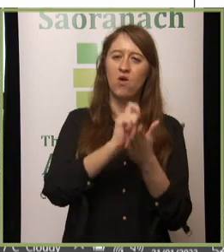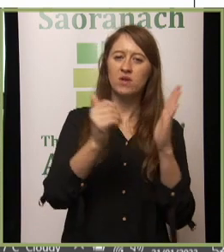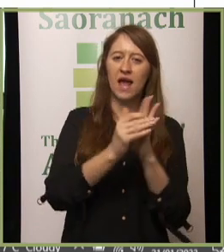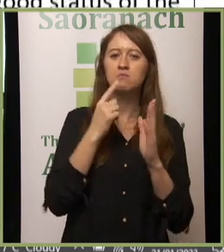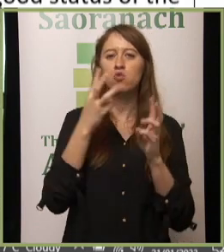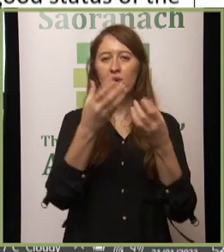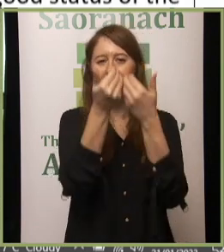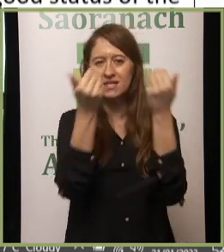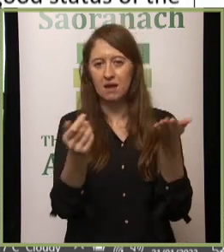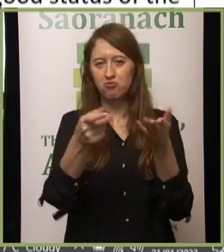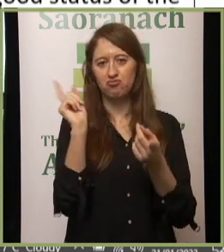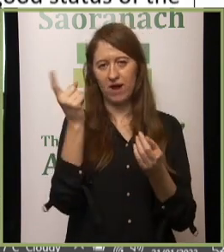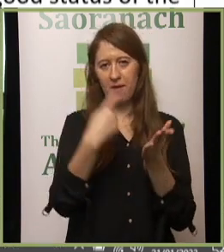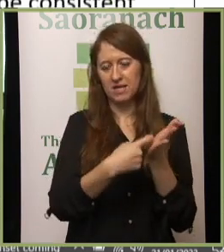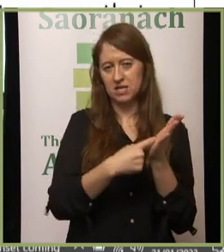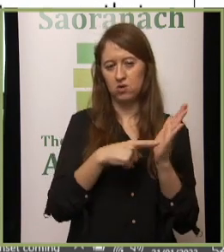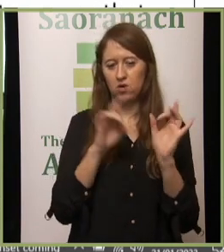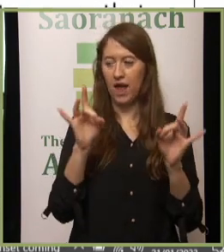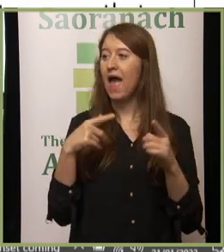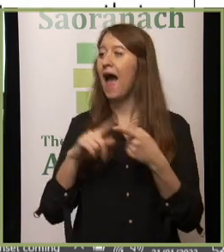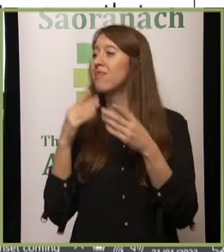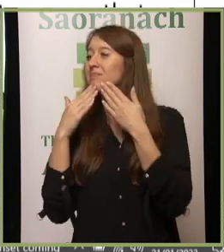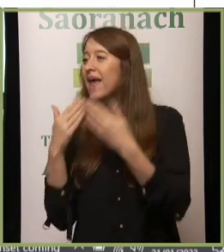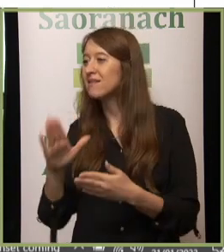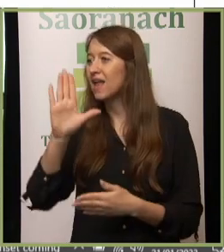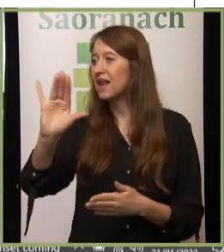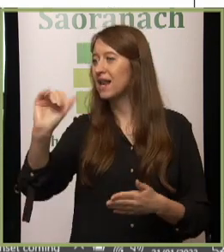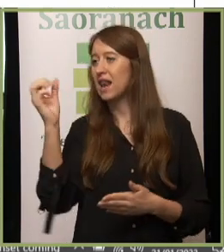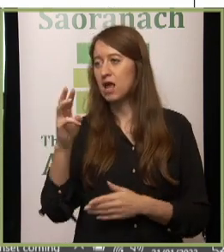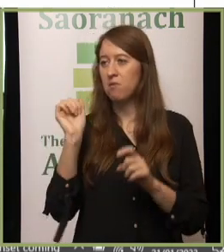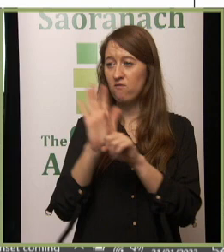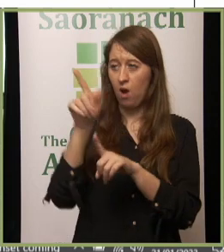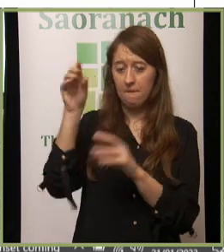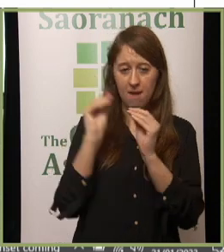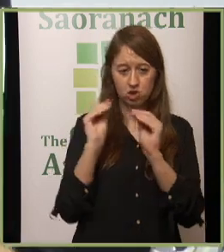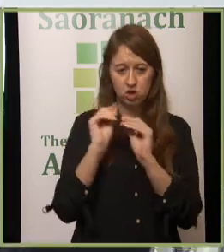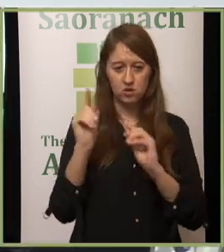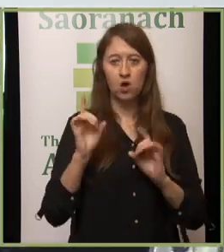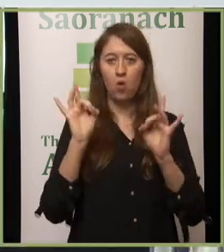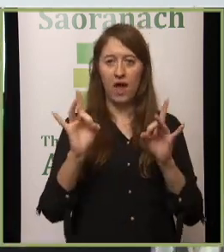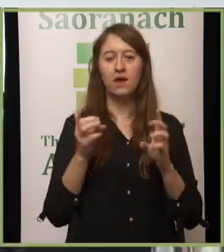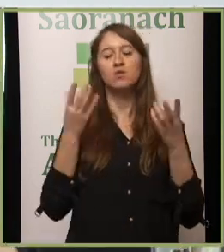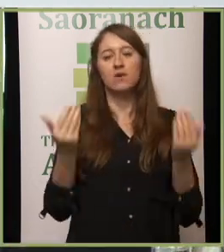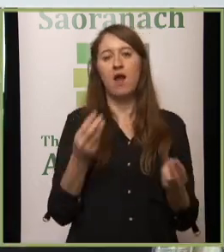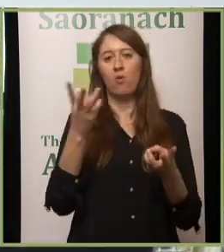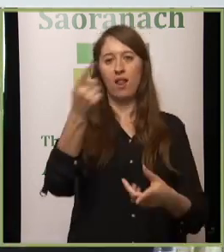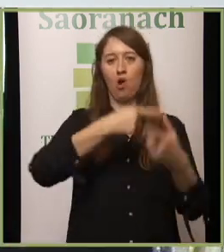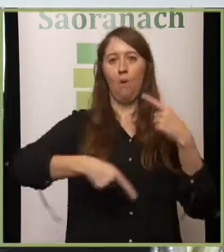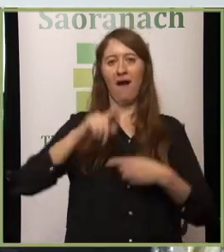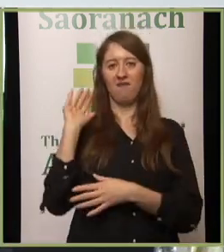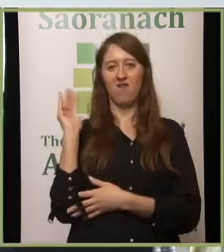recommendation. And thanks to Liam for pointing that out. Great. Now, we'll go back to our